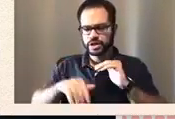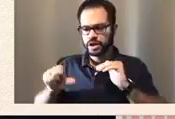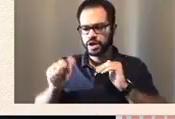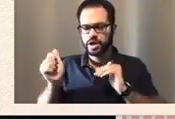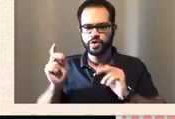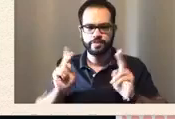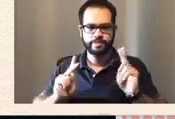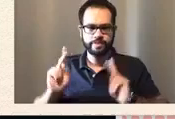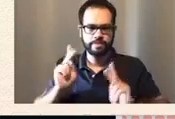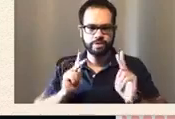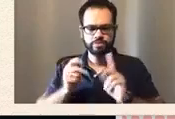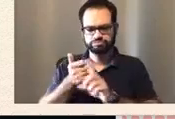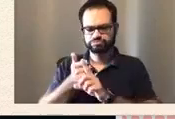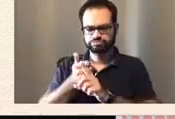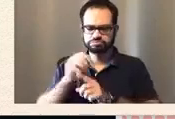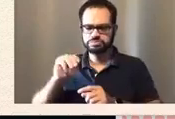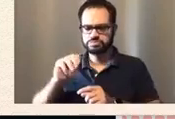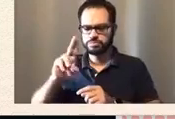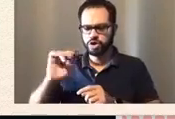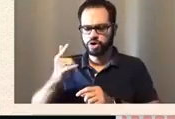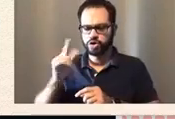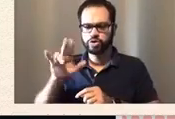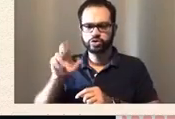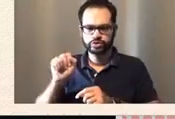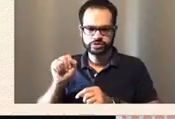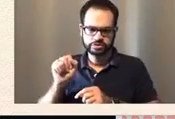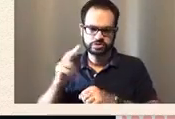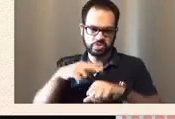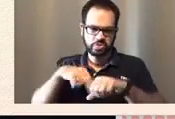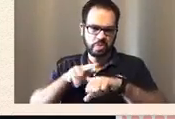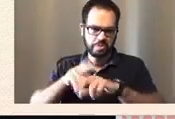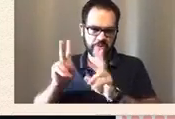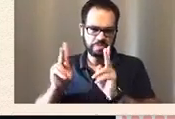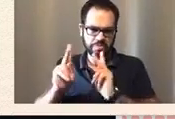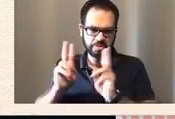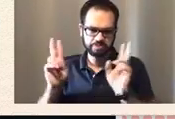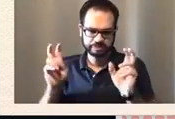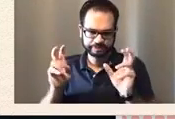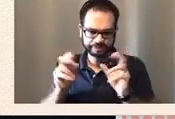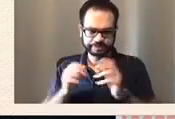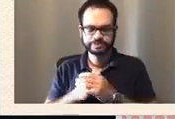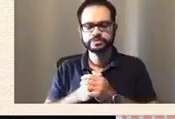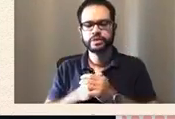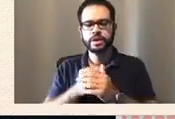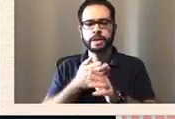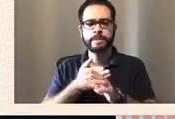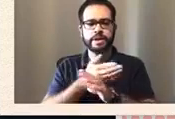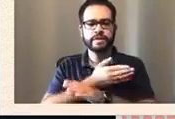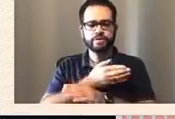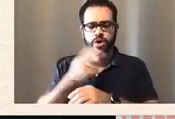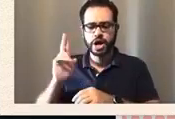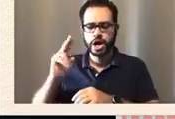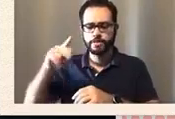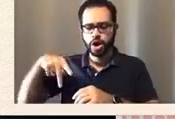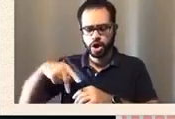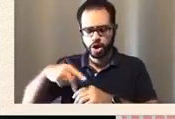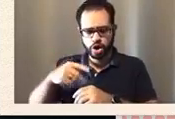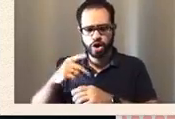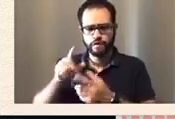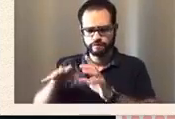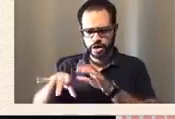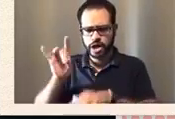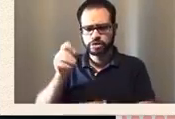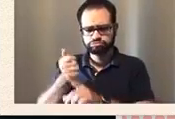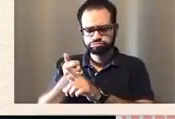as muggles in the book. And before Harry Potter learns he's a wizard, he notices